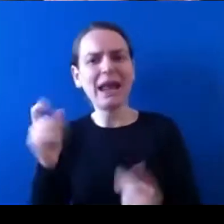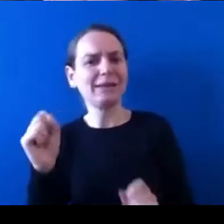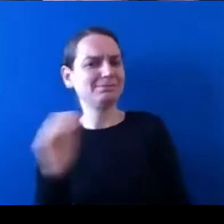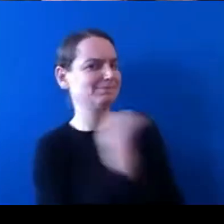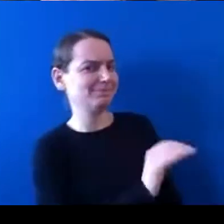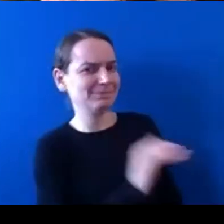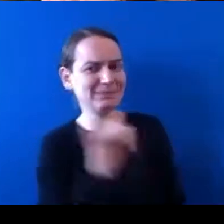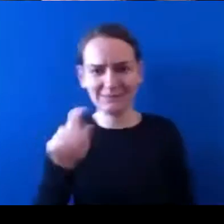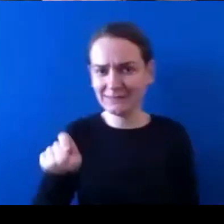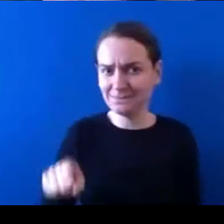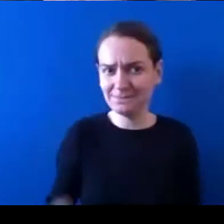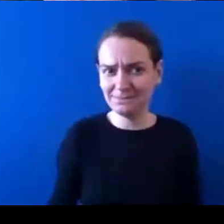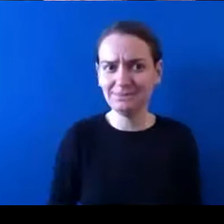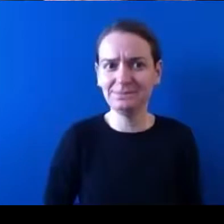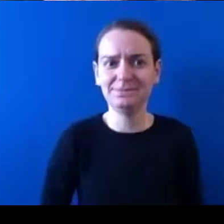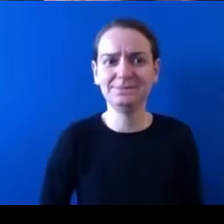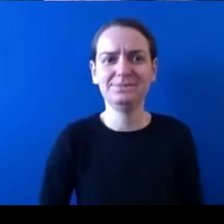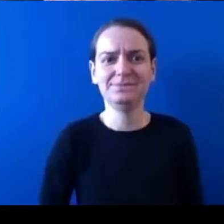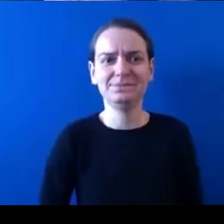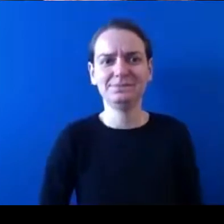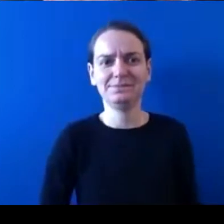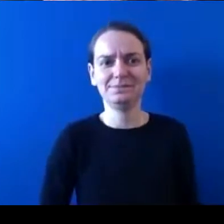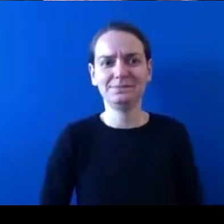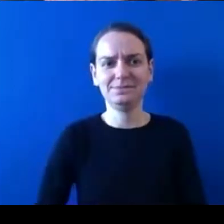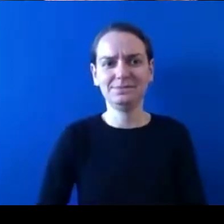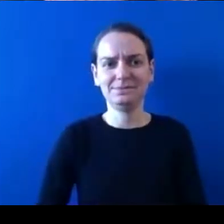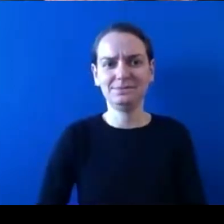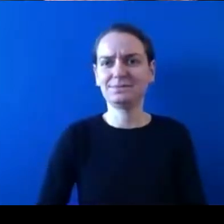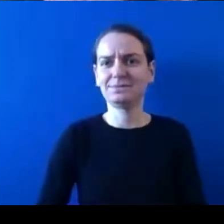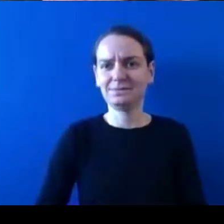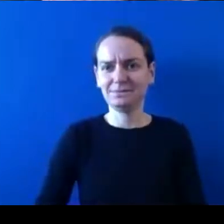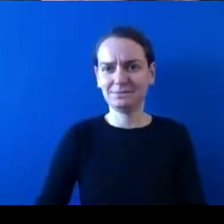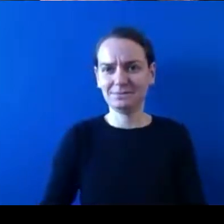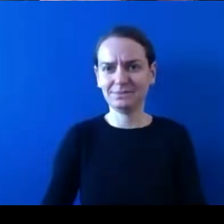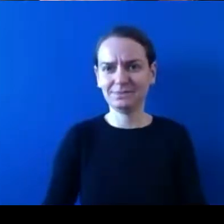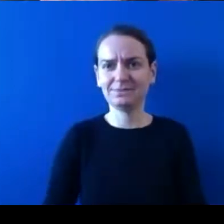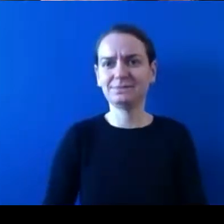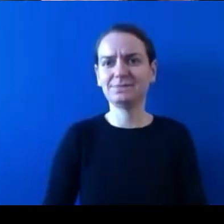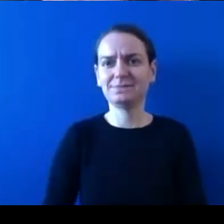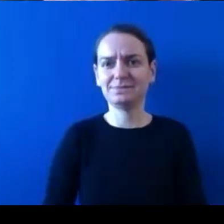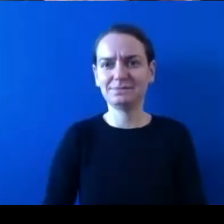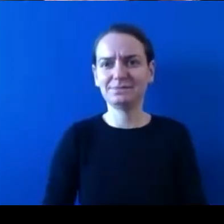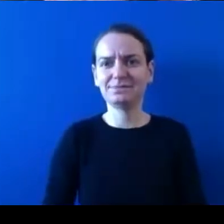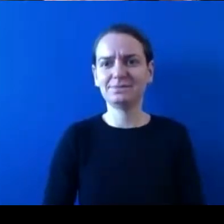assistance, interacting with adult agencies on your own, and declining aid.